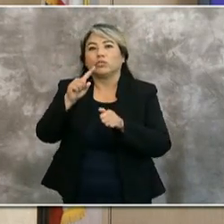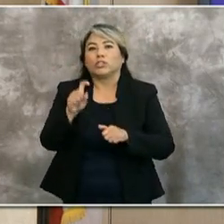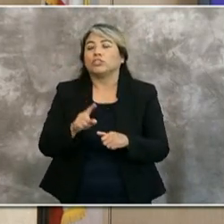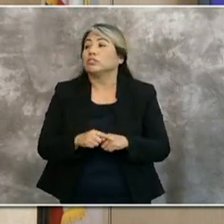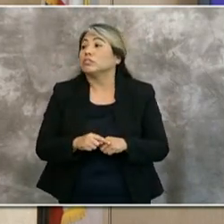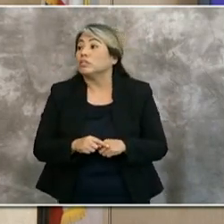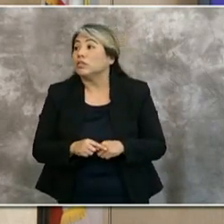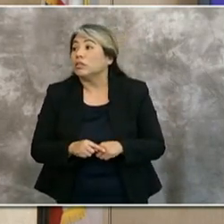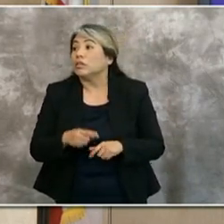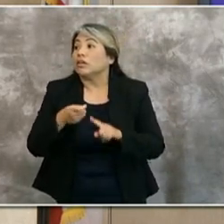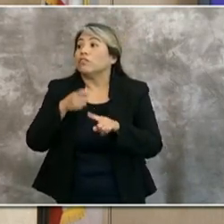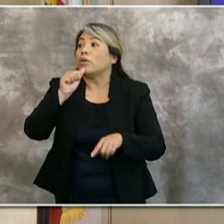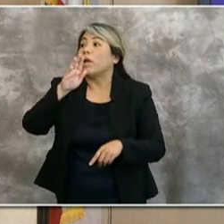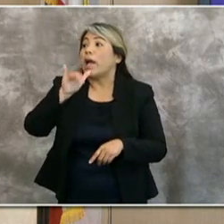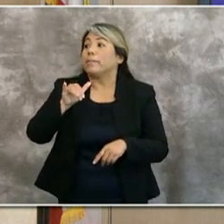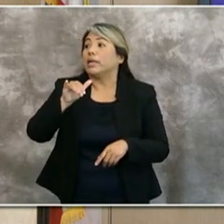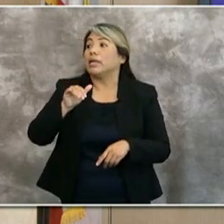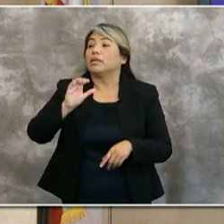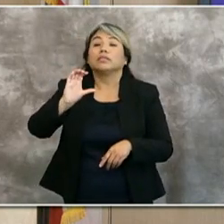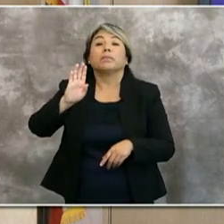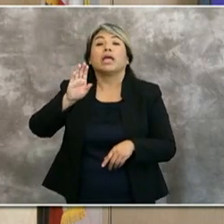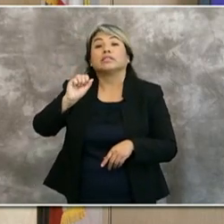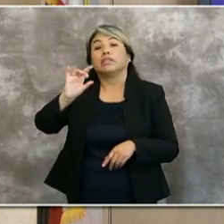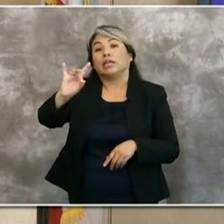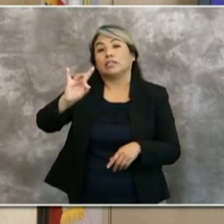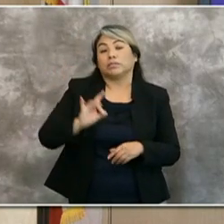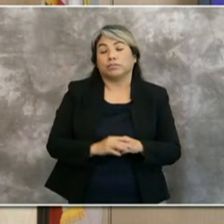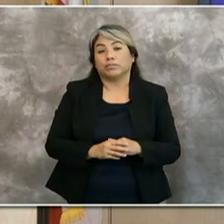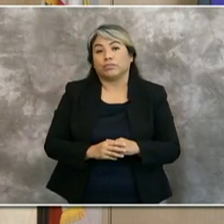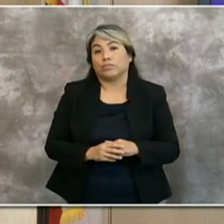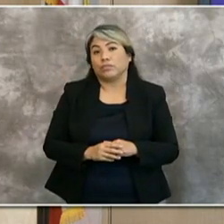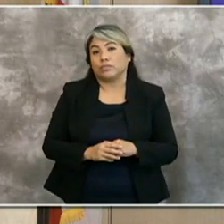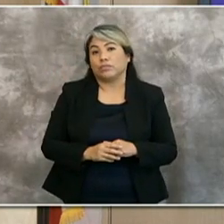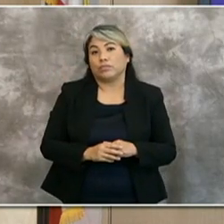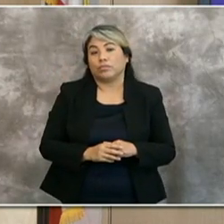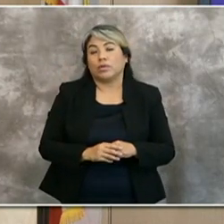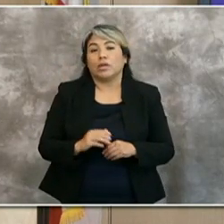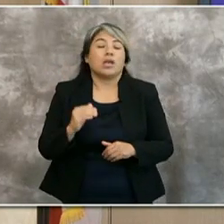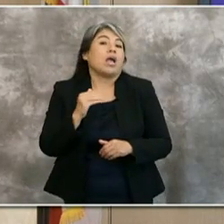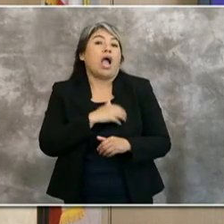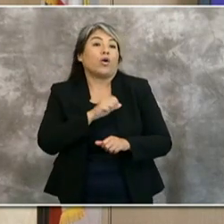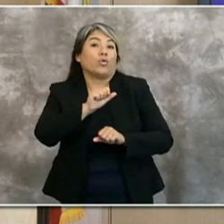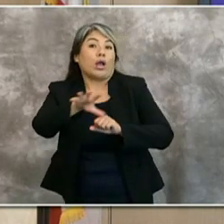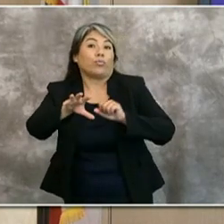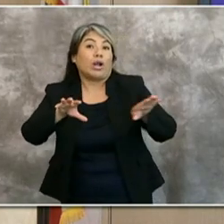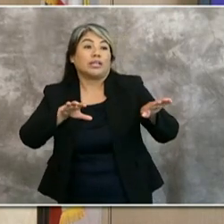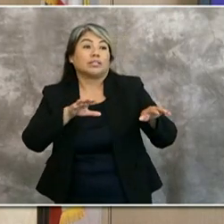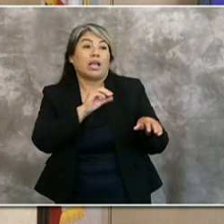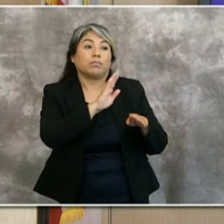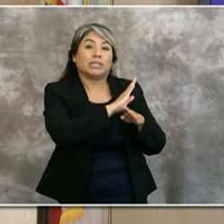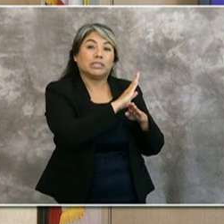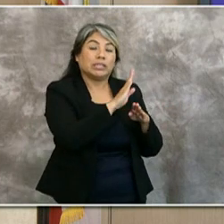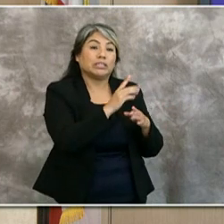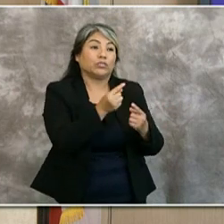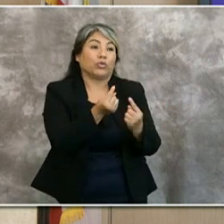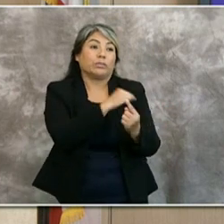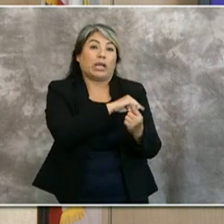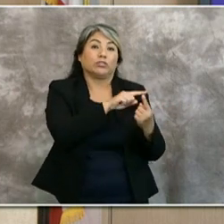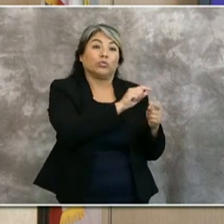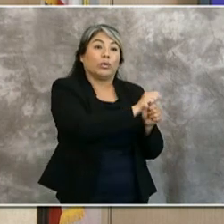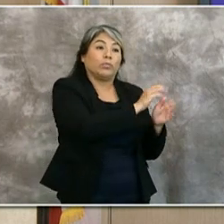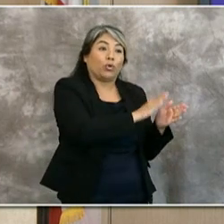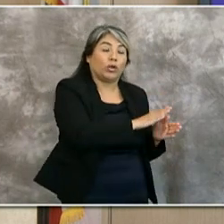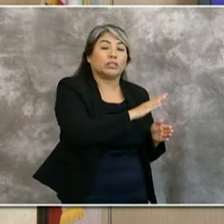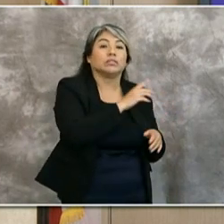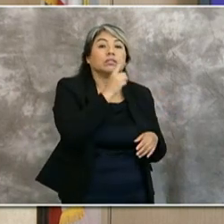These questions are from Abby Alford at CBS 8. Are outbreaks in businesses traced back to employees or